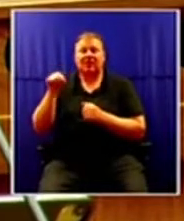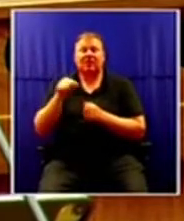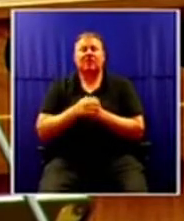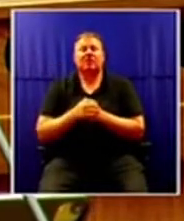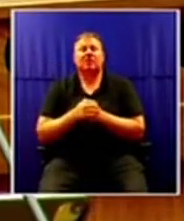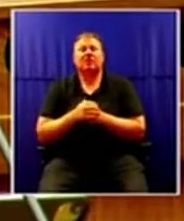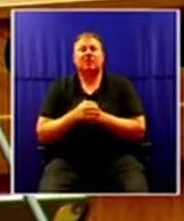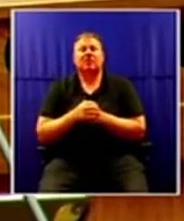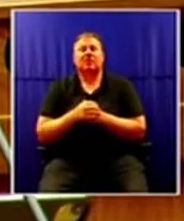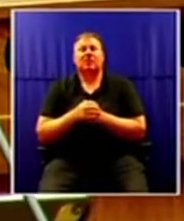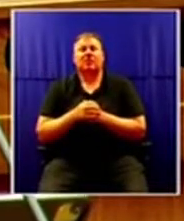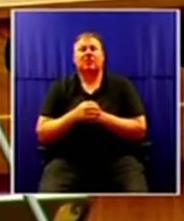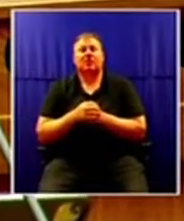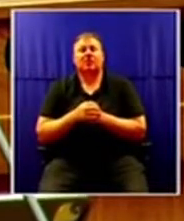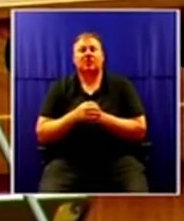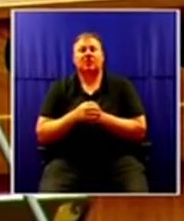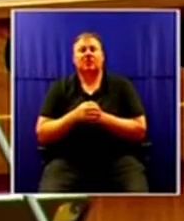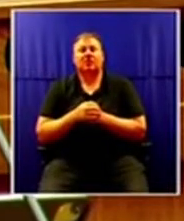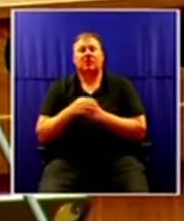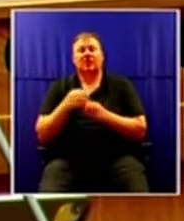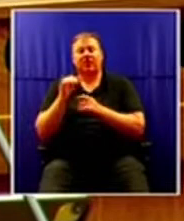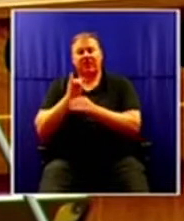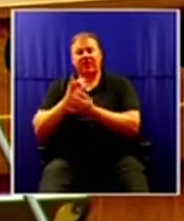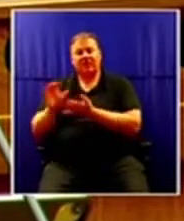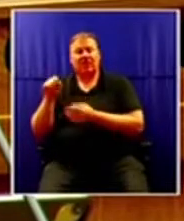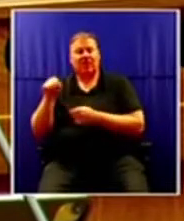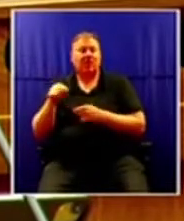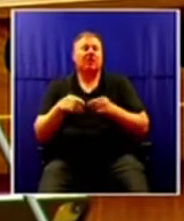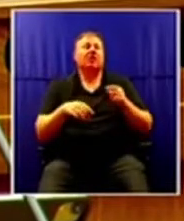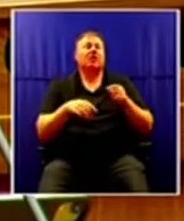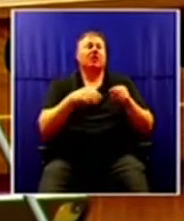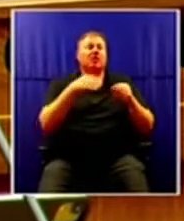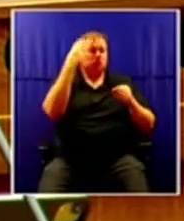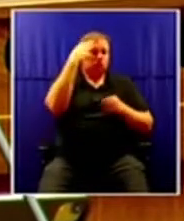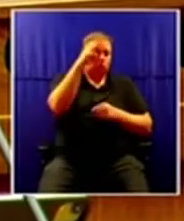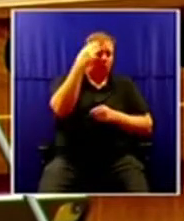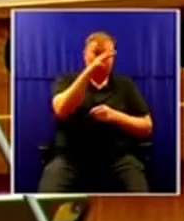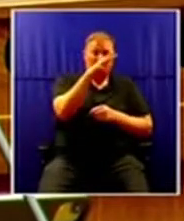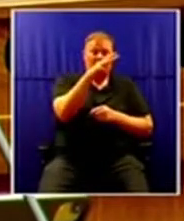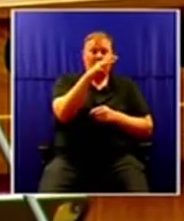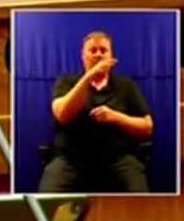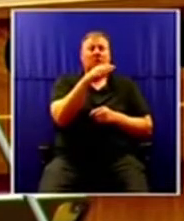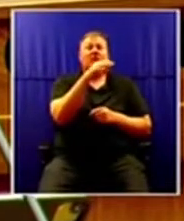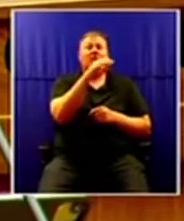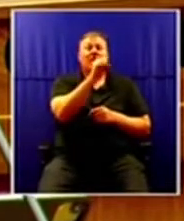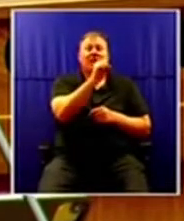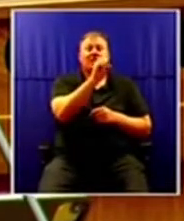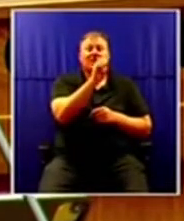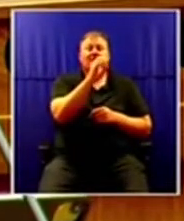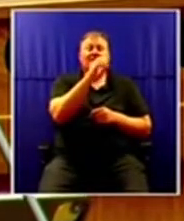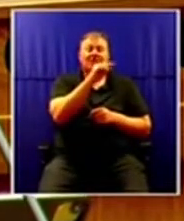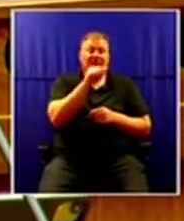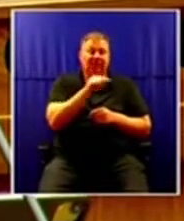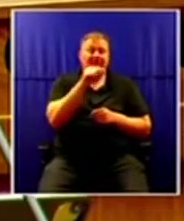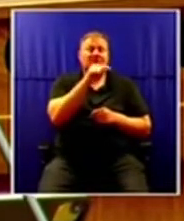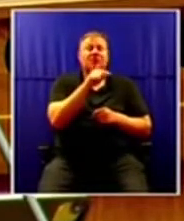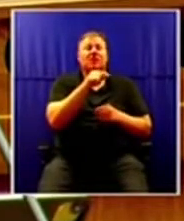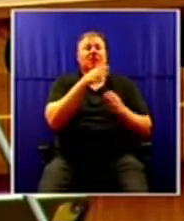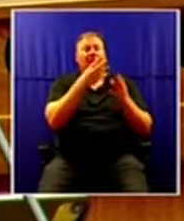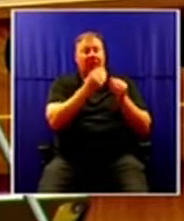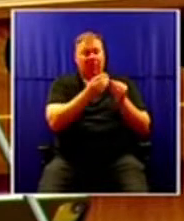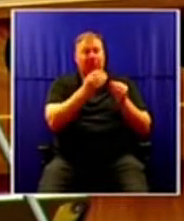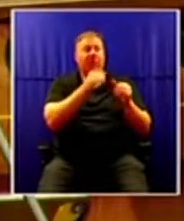SEZ has a major company driving the localization of components in the area. The Dube Trade